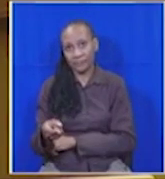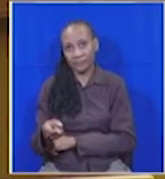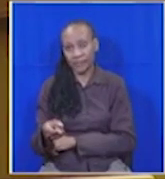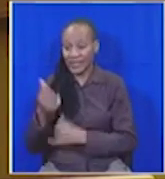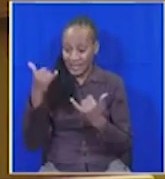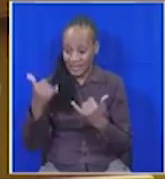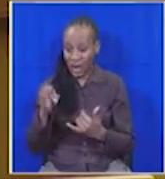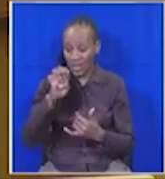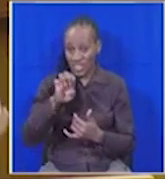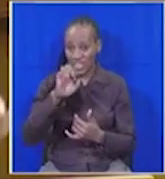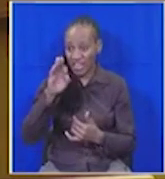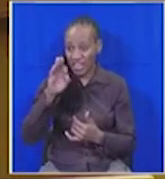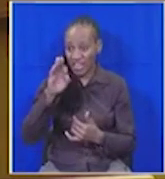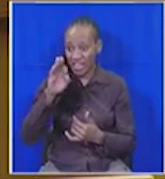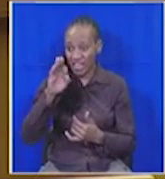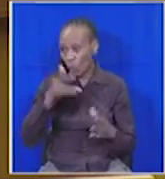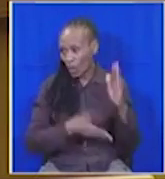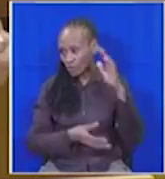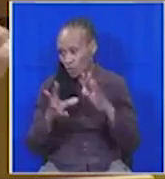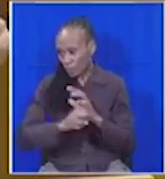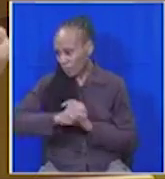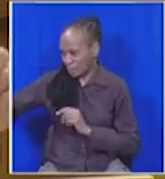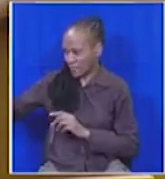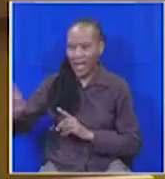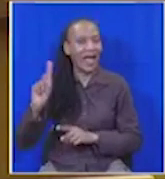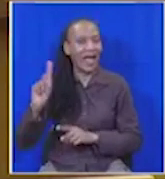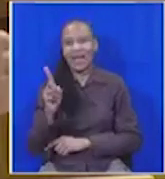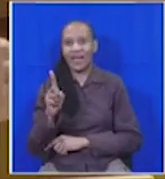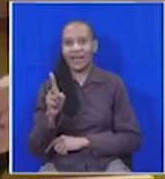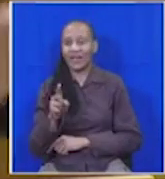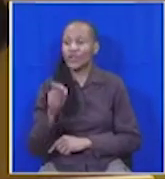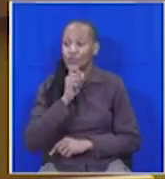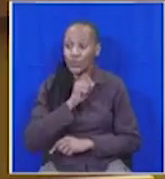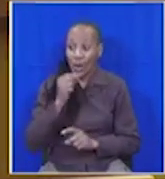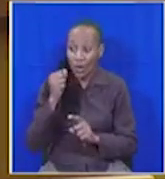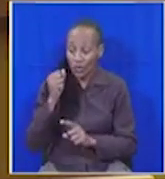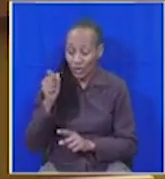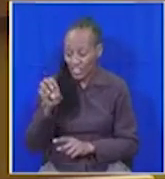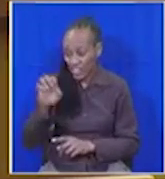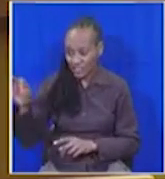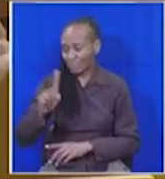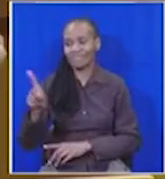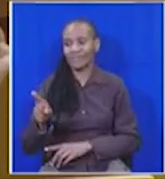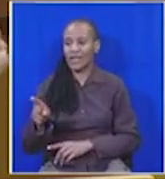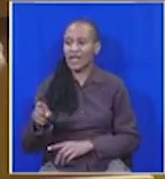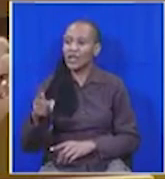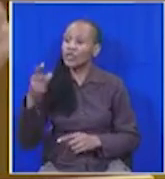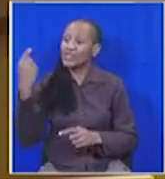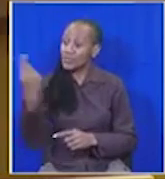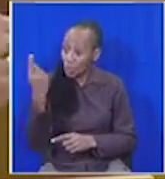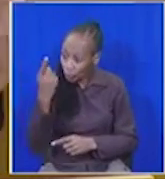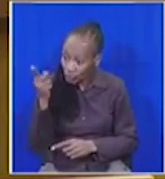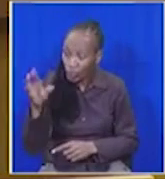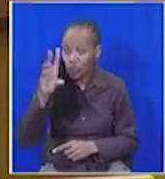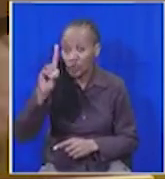the EFF. Find your soul as a constructive opposition party,